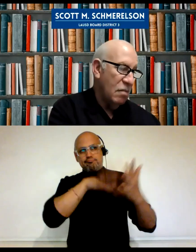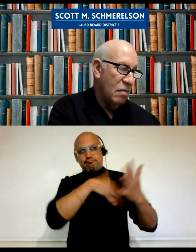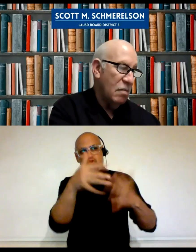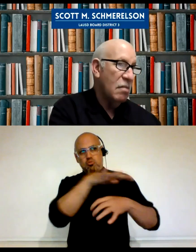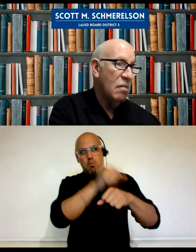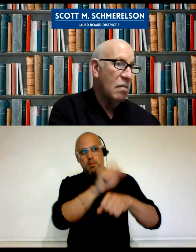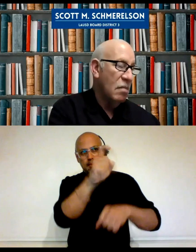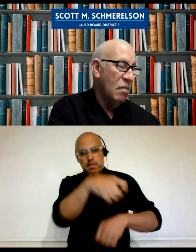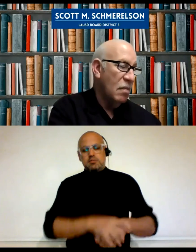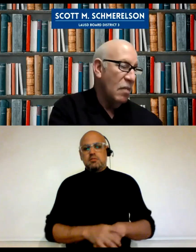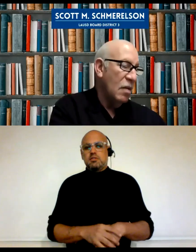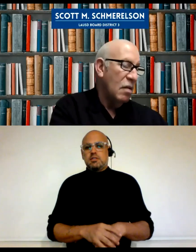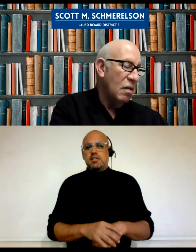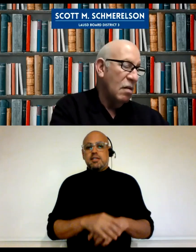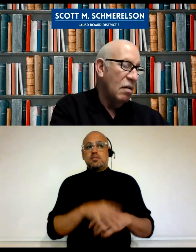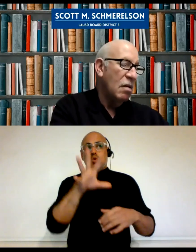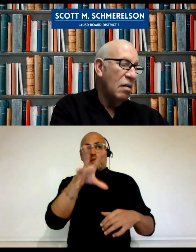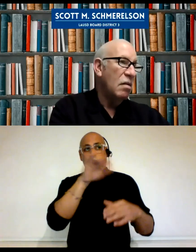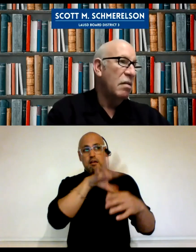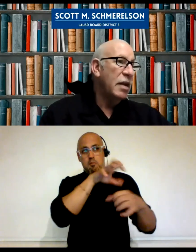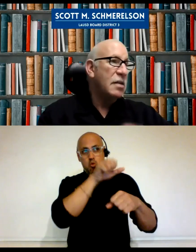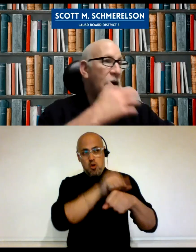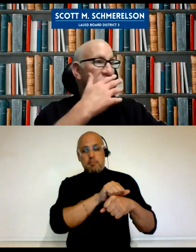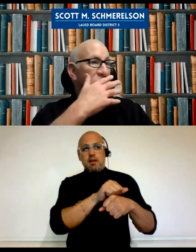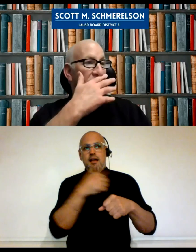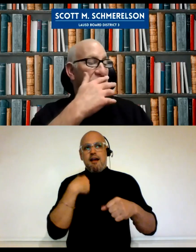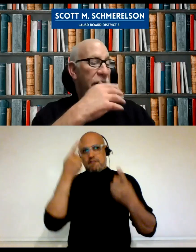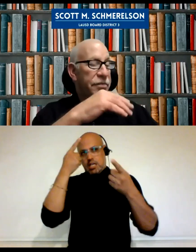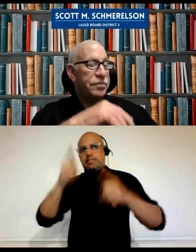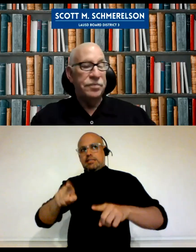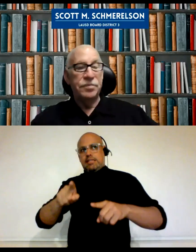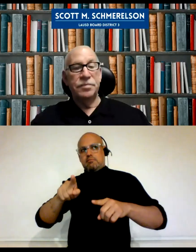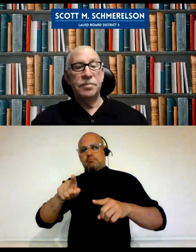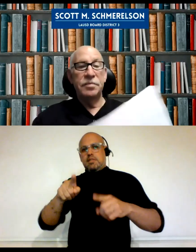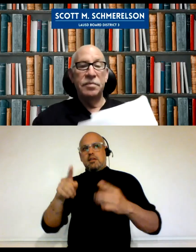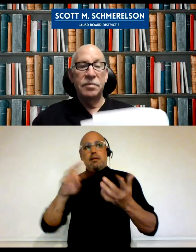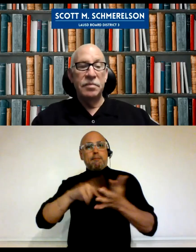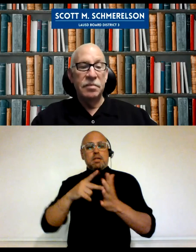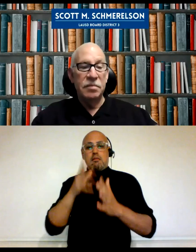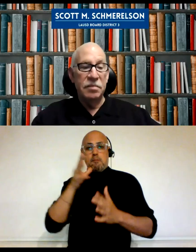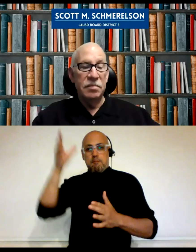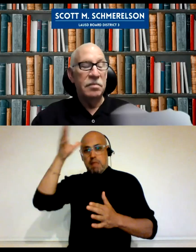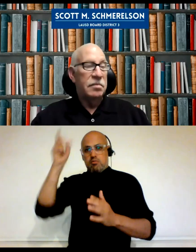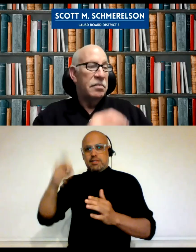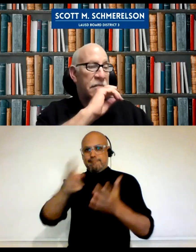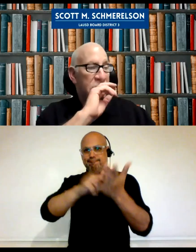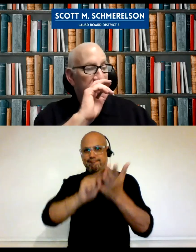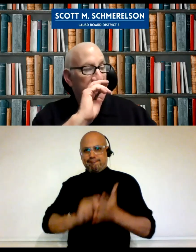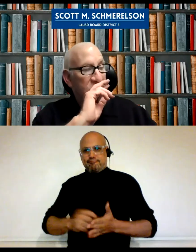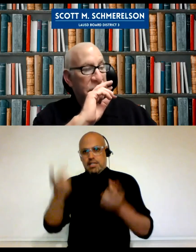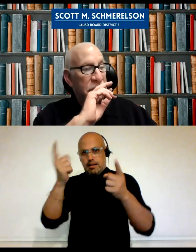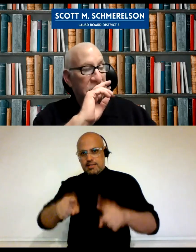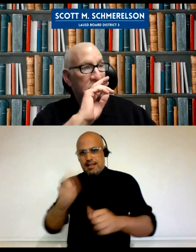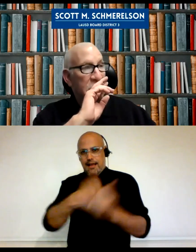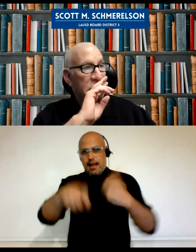appointment. And built into that appointment scheduler is a consent. And so parents would need to be consenting every time a student is